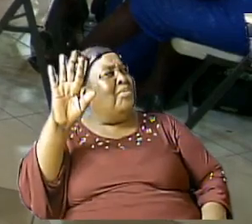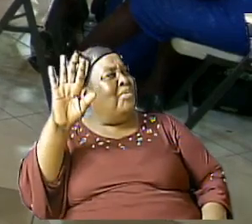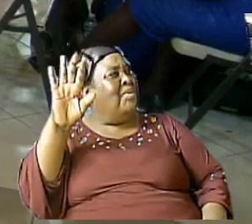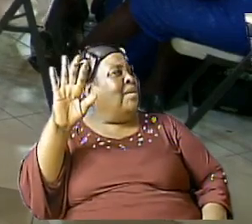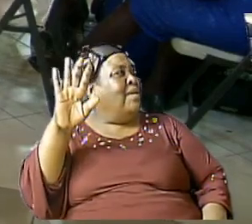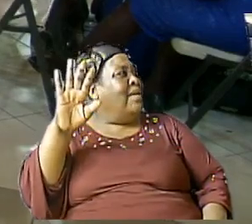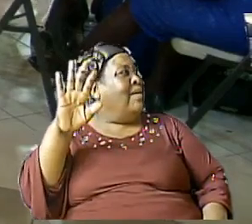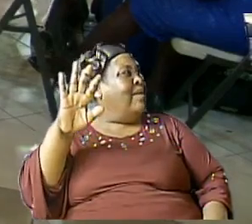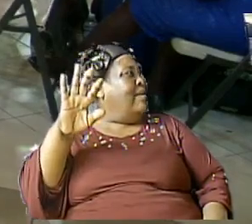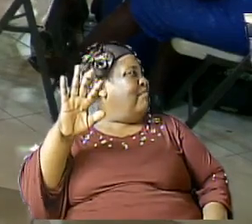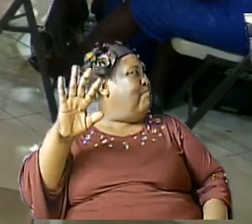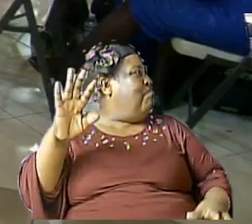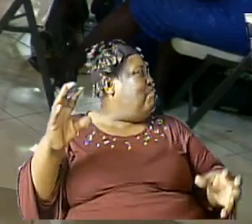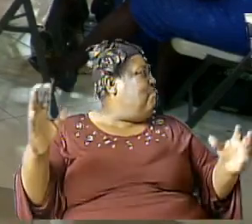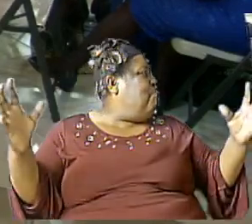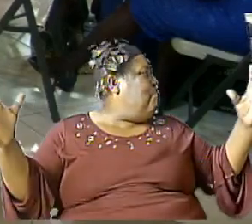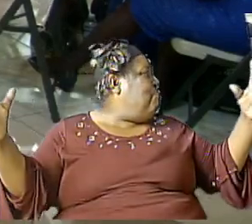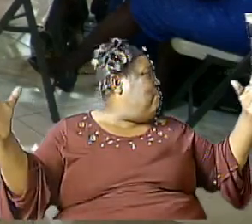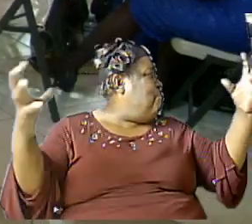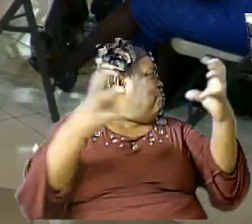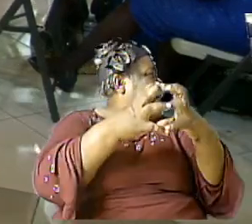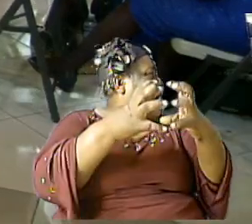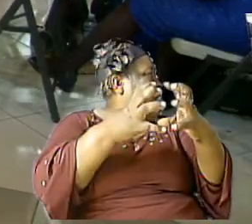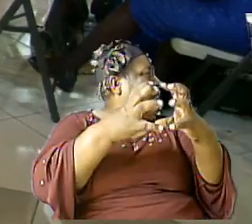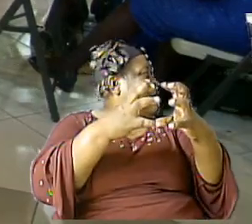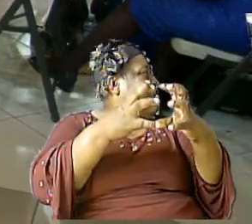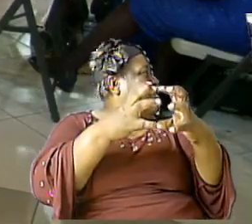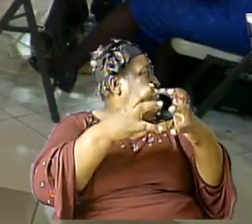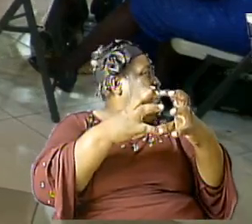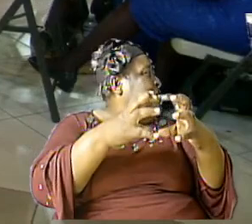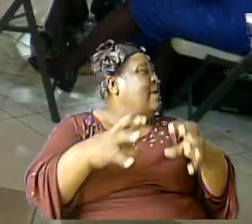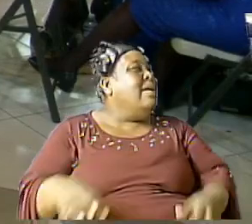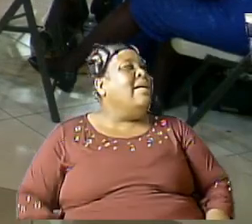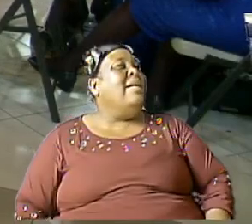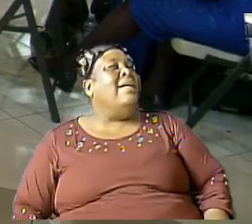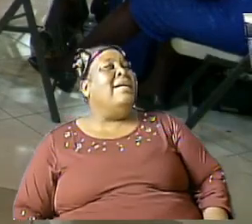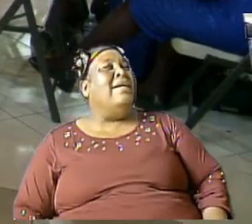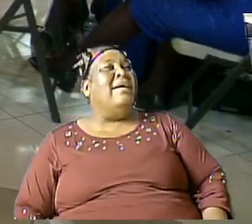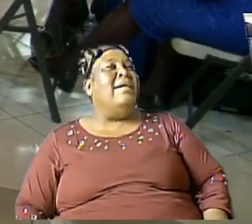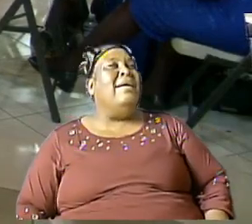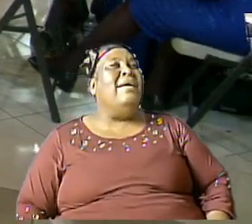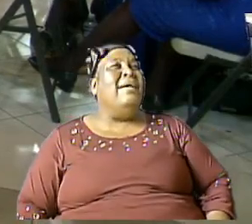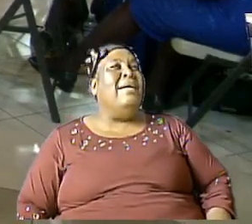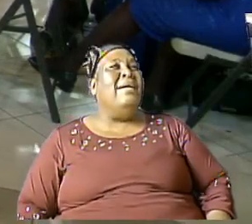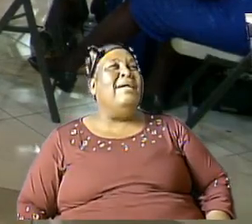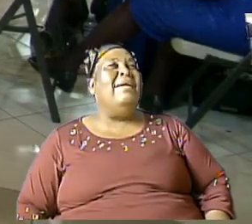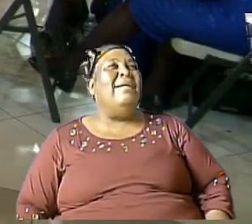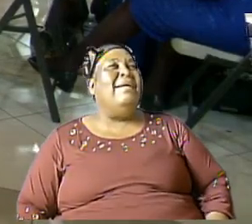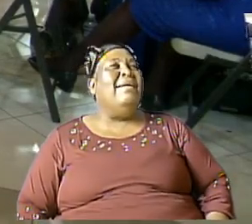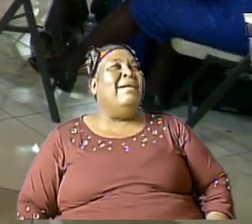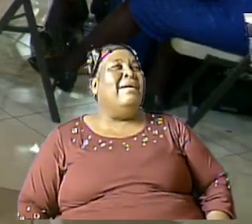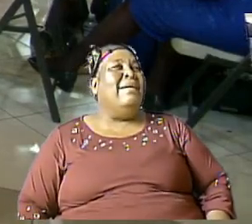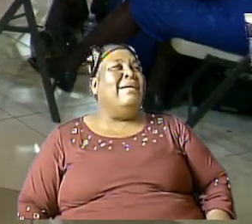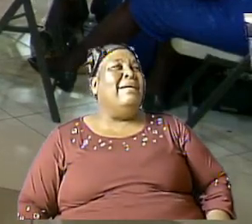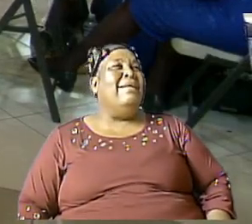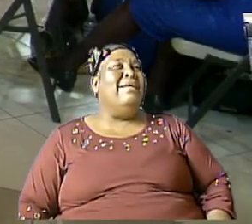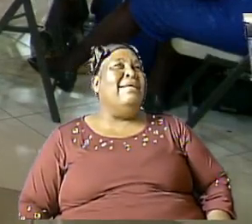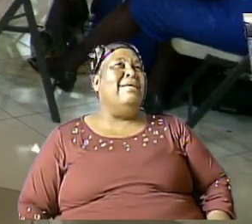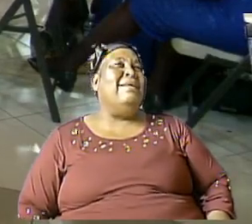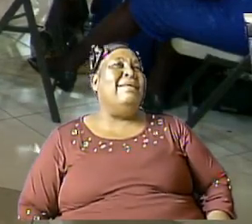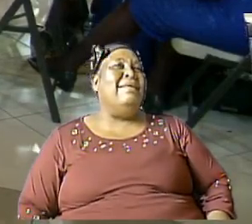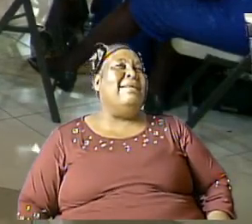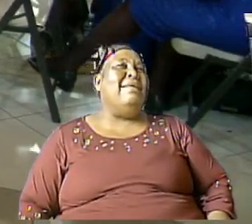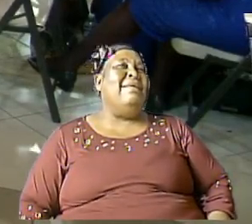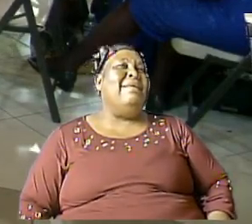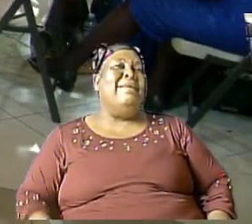overflowing this morning. They see them pack out over there. So, and they will come over into the overflow here. And boy, well,